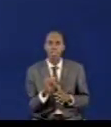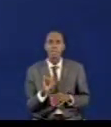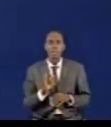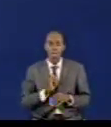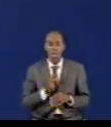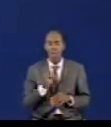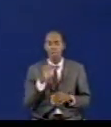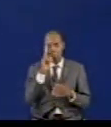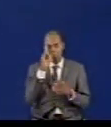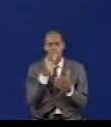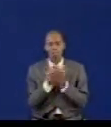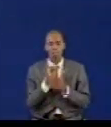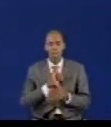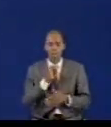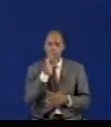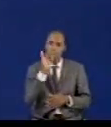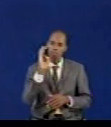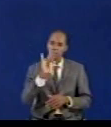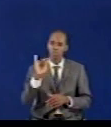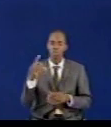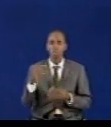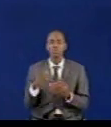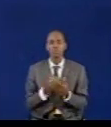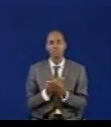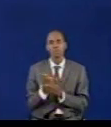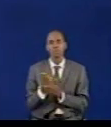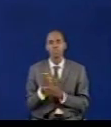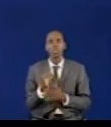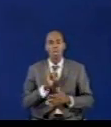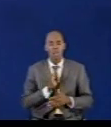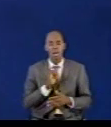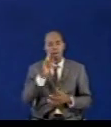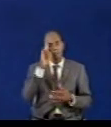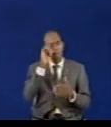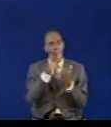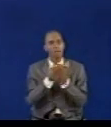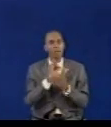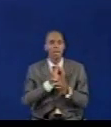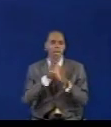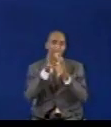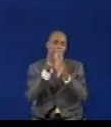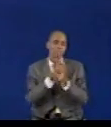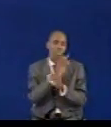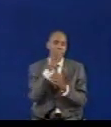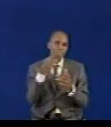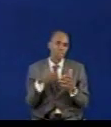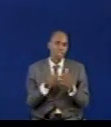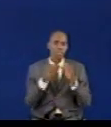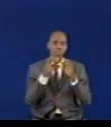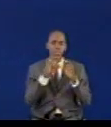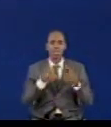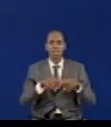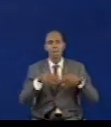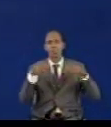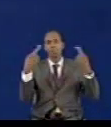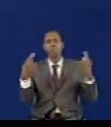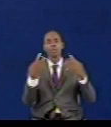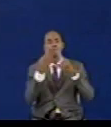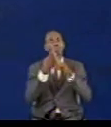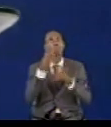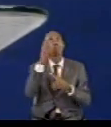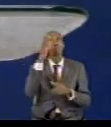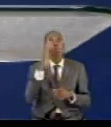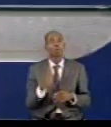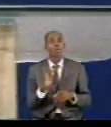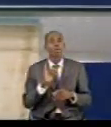the truth. I believe I received this revelation directly from God. I believe I am telling